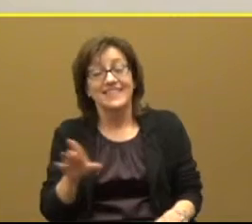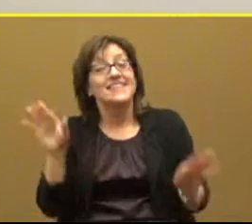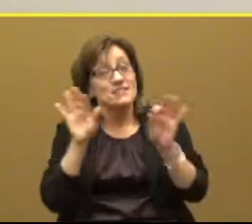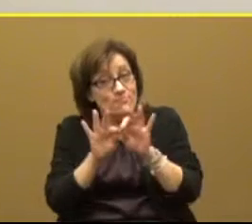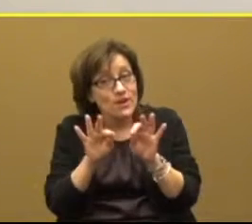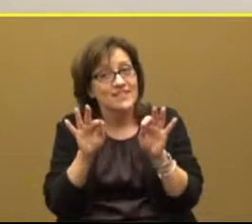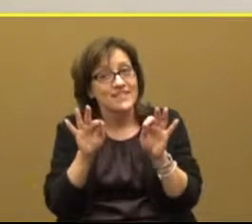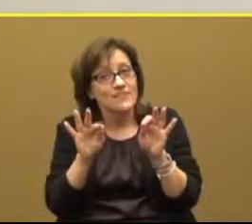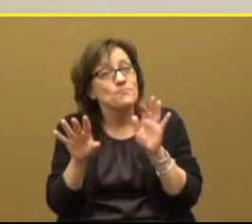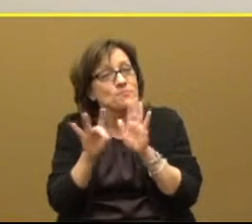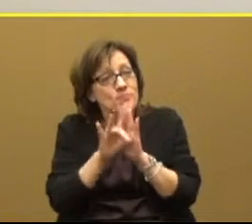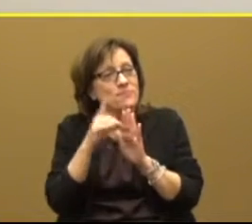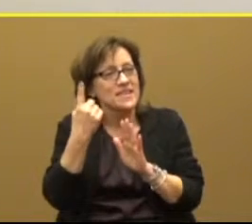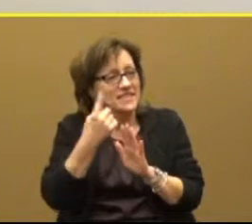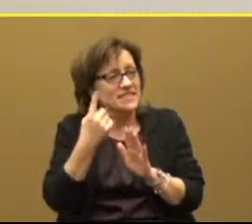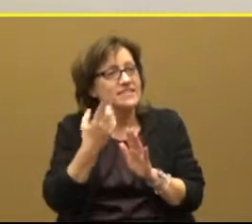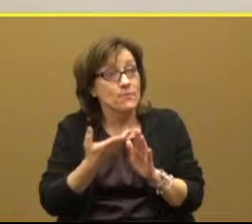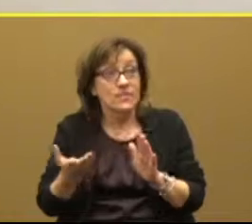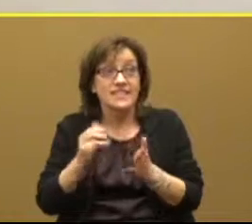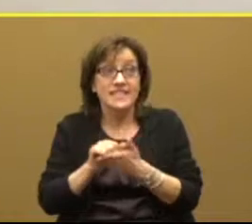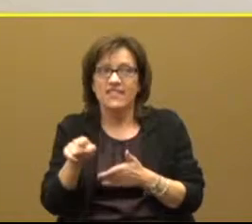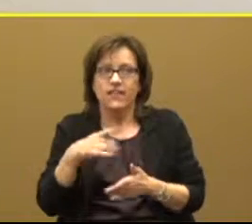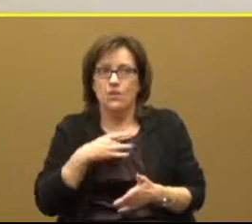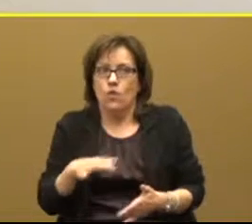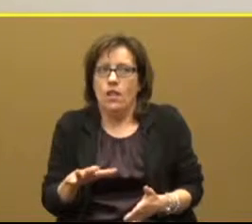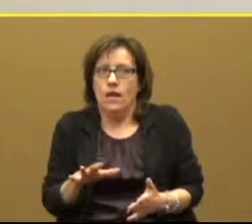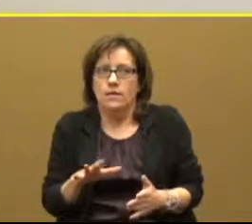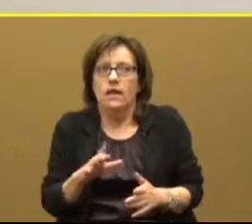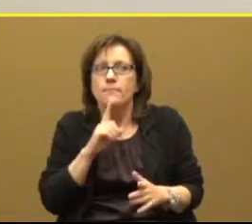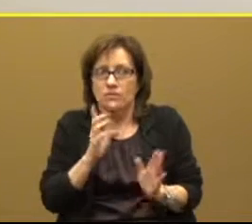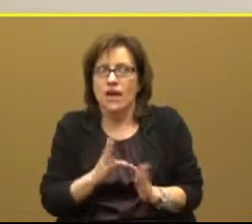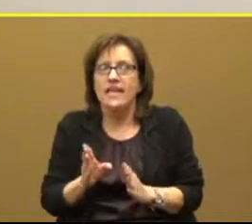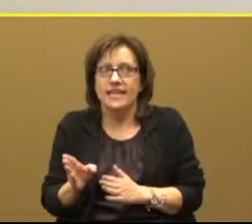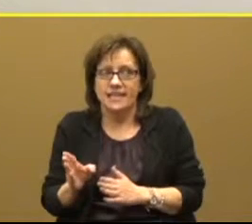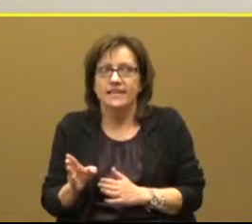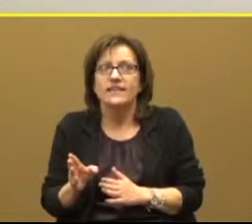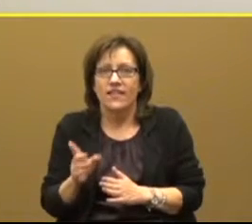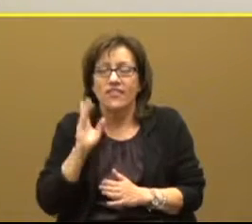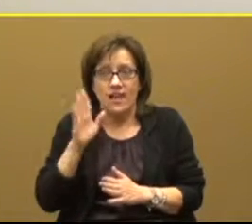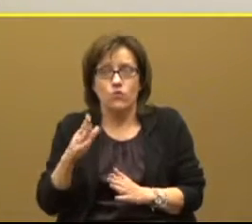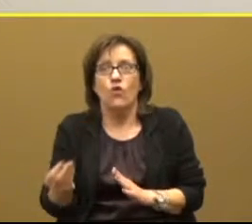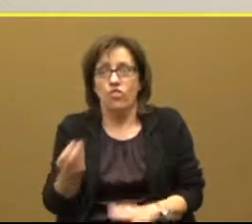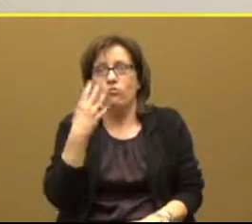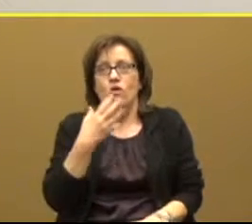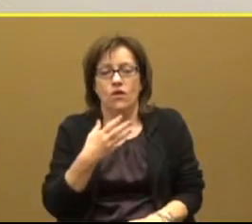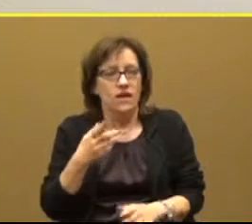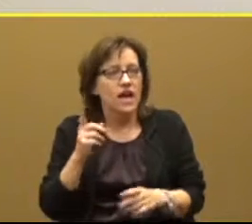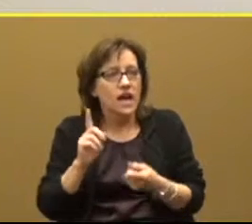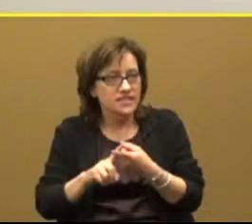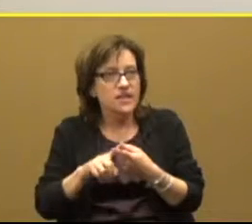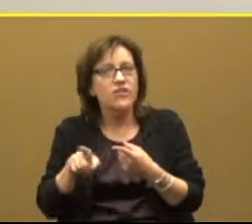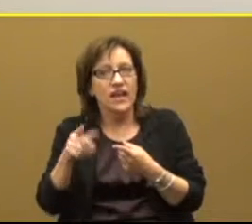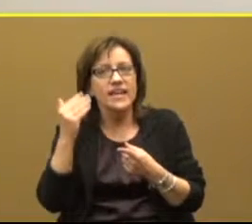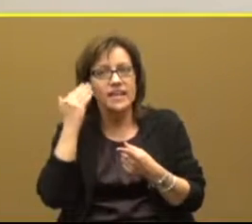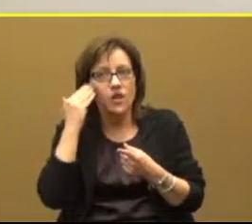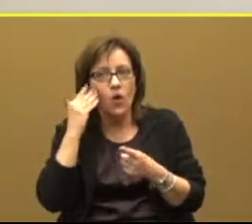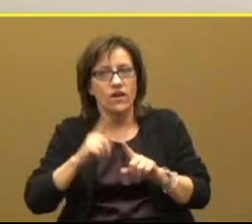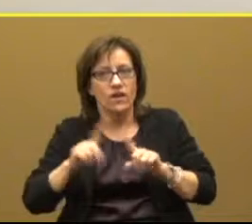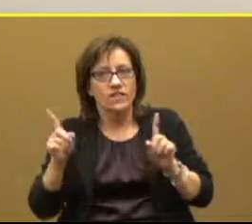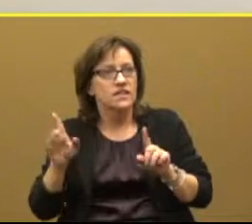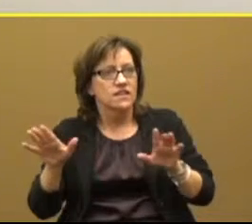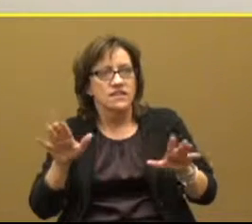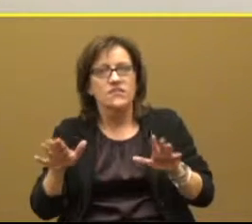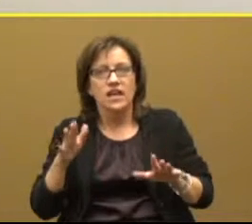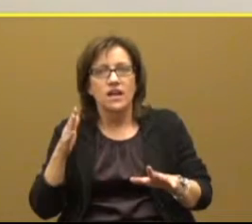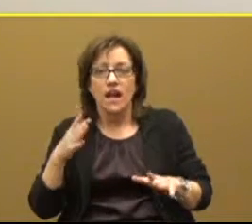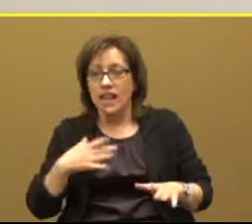that you choose some things that they don't like, and just be prepared that until they can discriminate, they are not going to